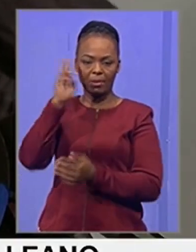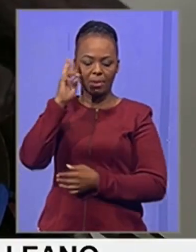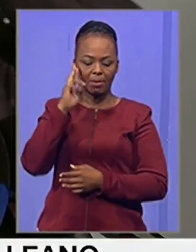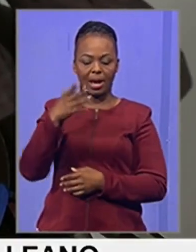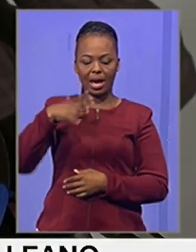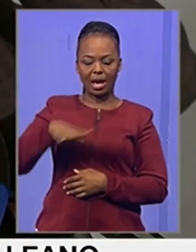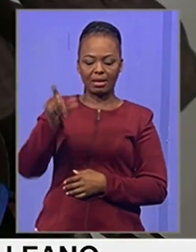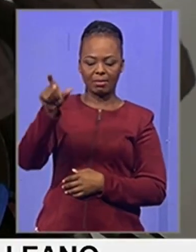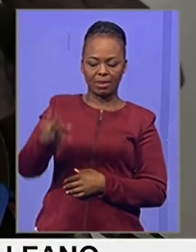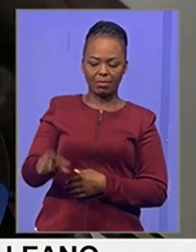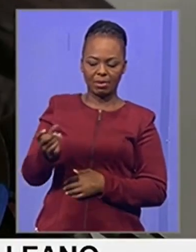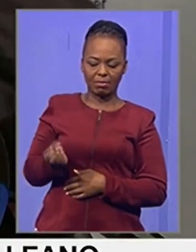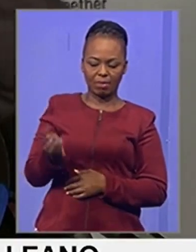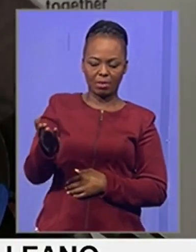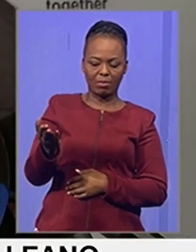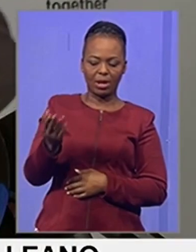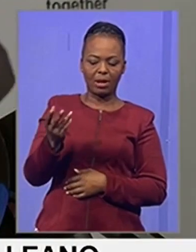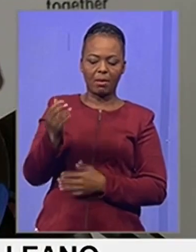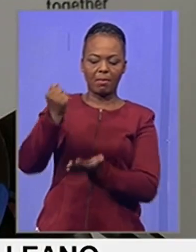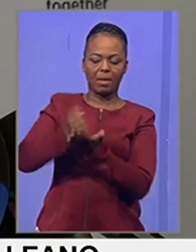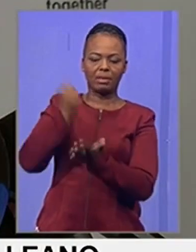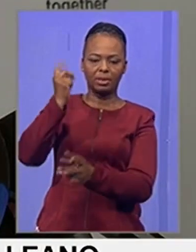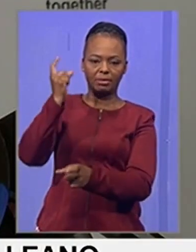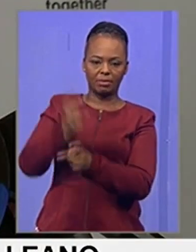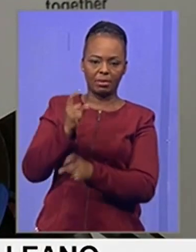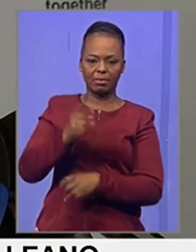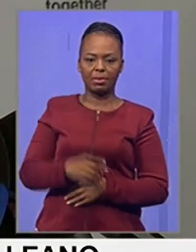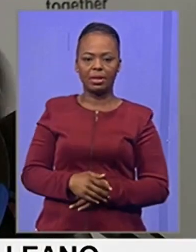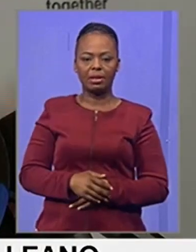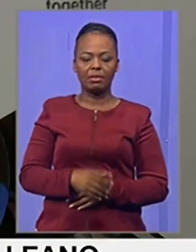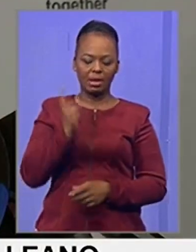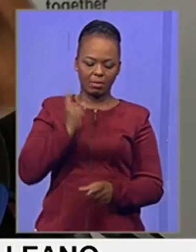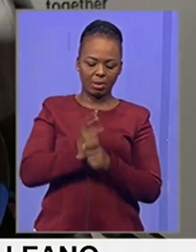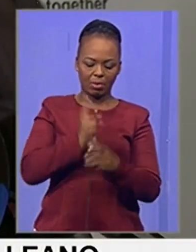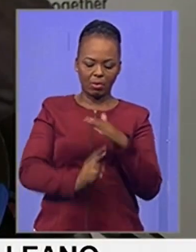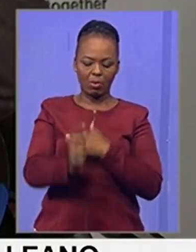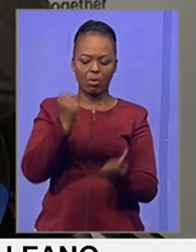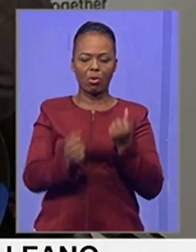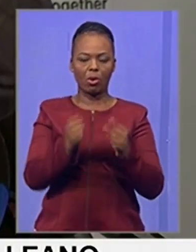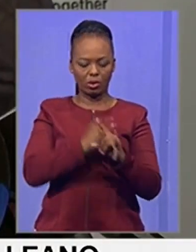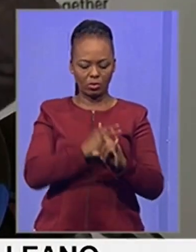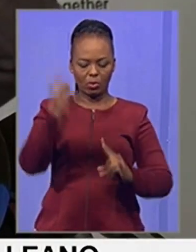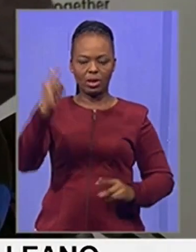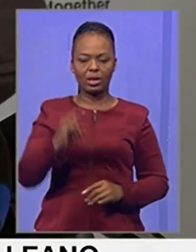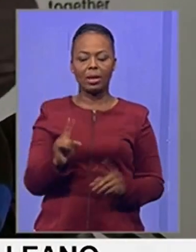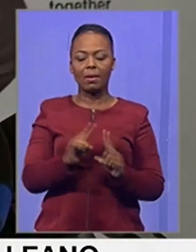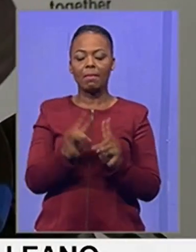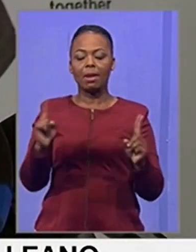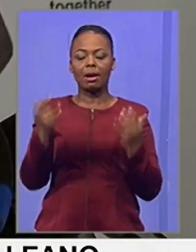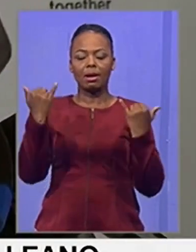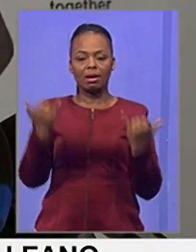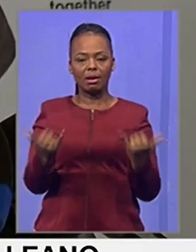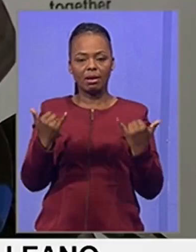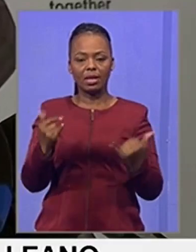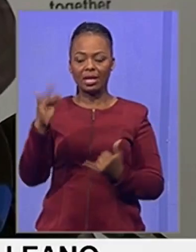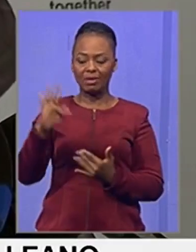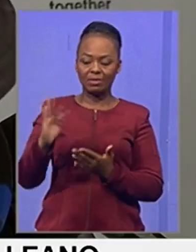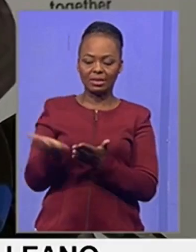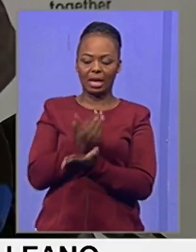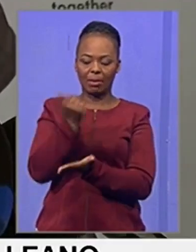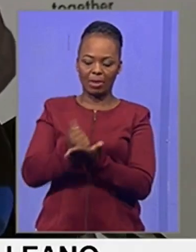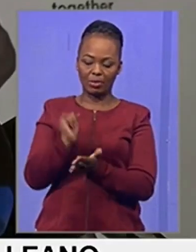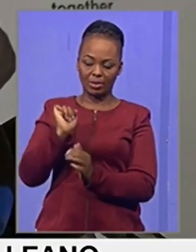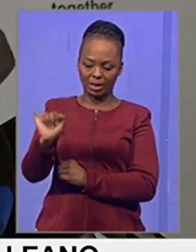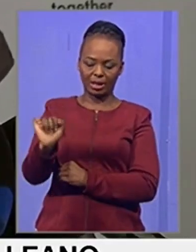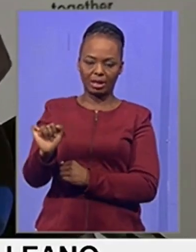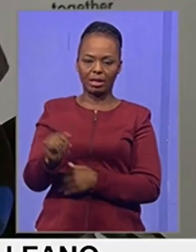when it was full. I refused, went to court and we won. But the question is, if we take our passport, you can't take